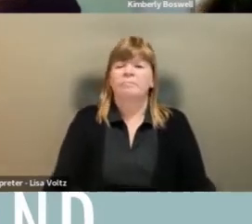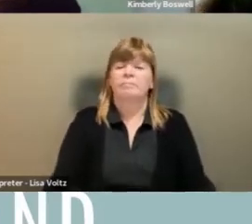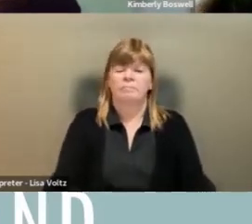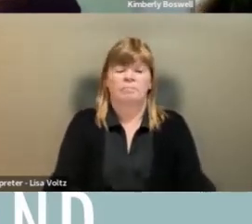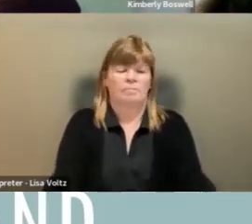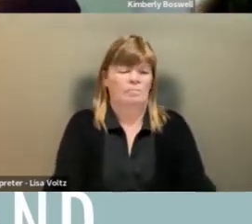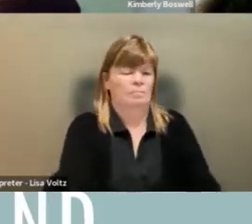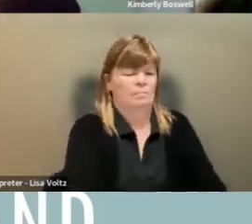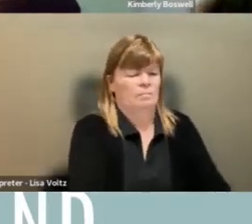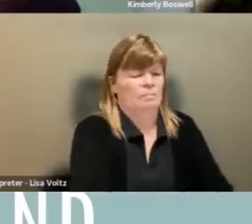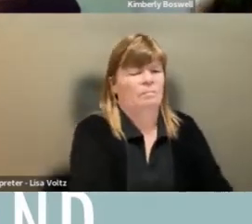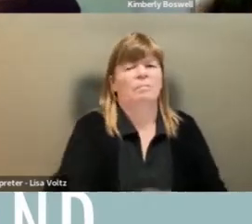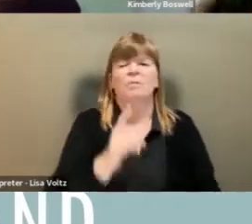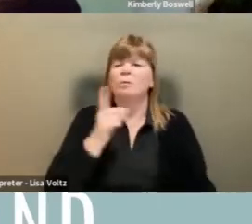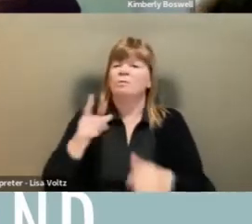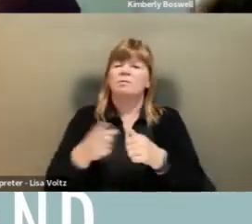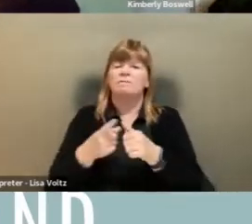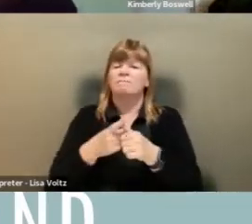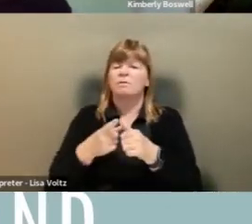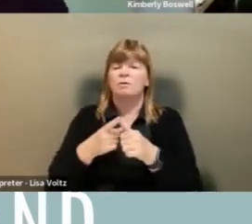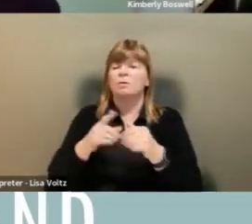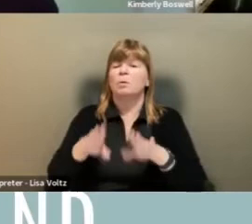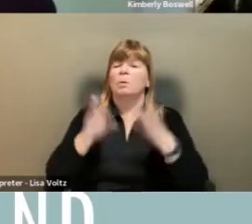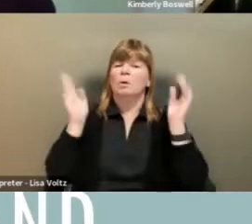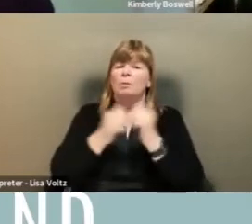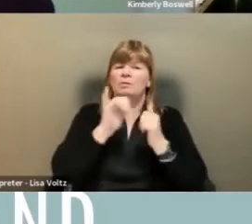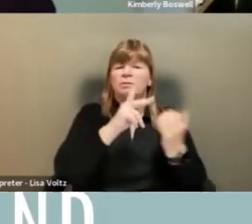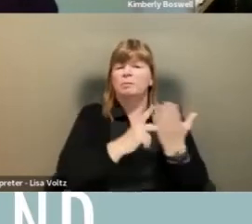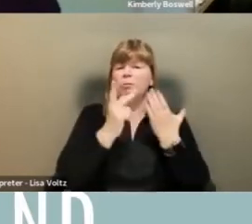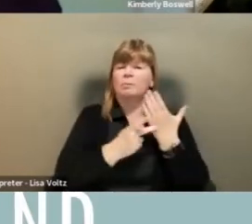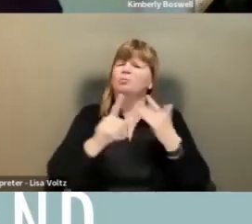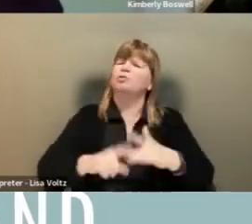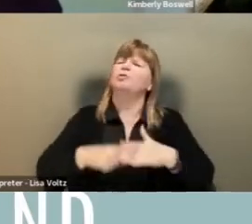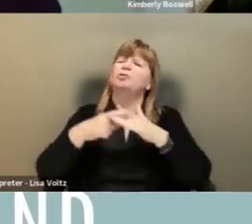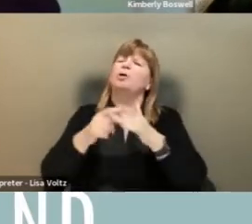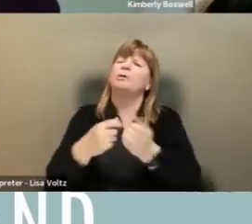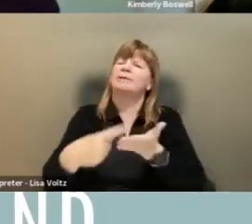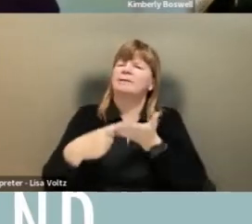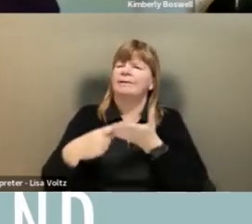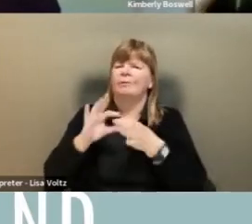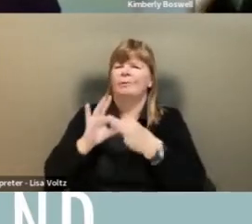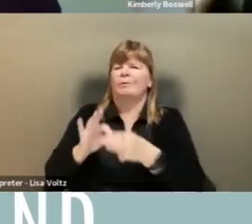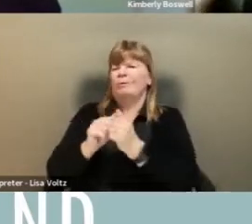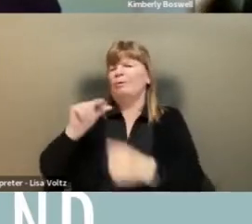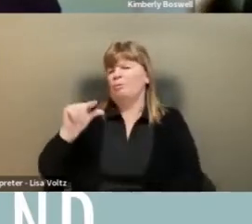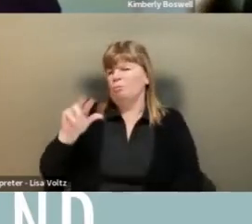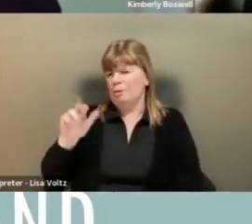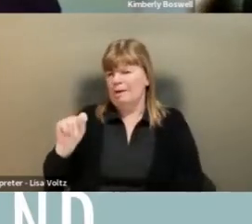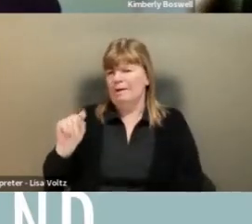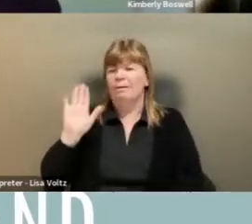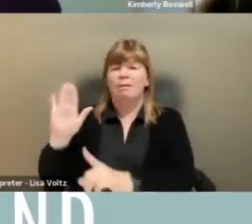really, to start out with this program, it started with a conversation around the grant. And so the